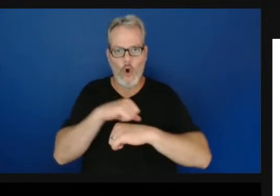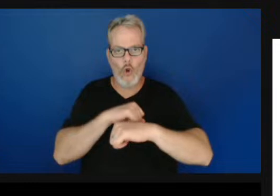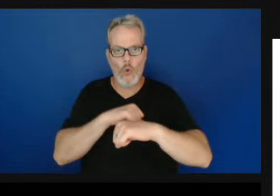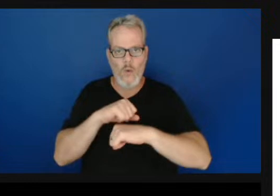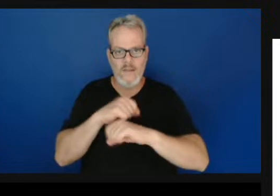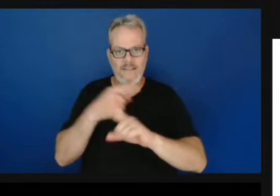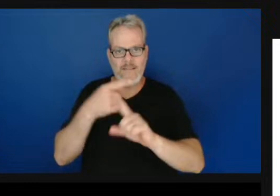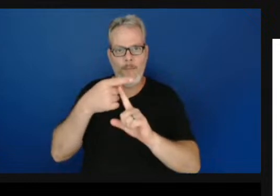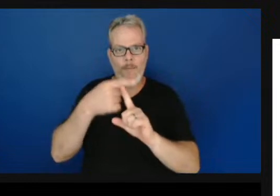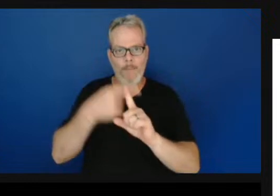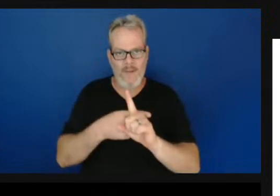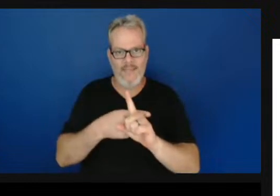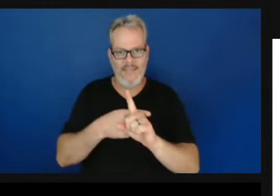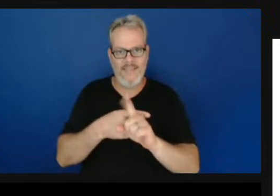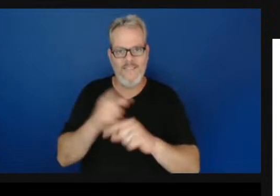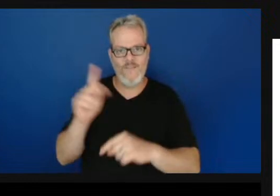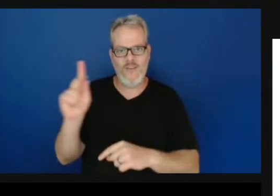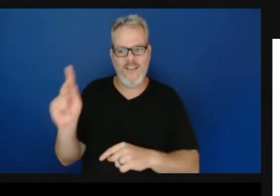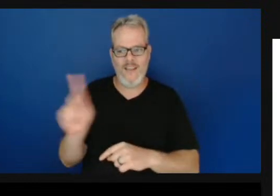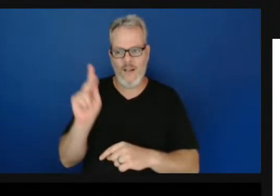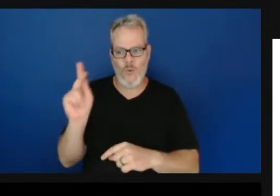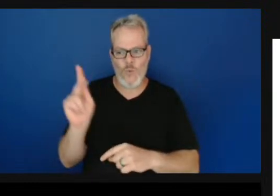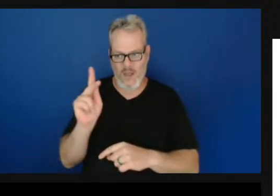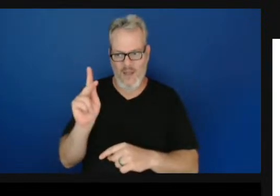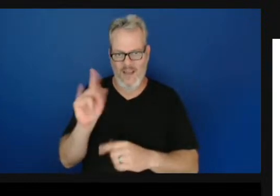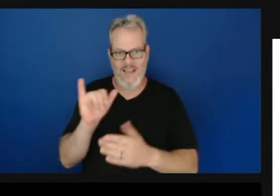the most